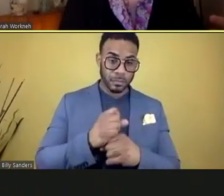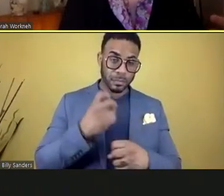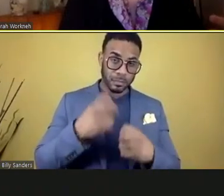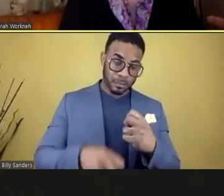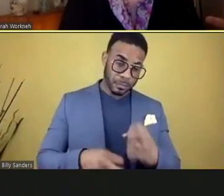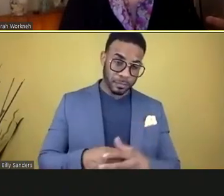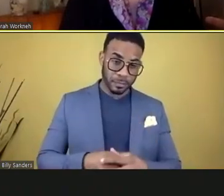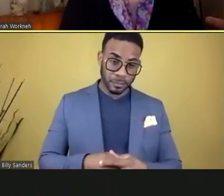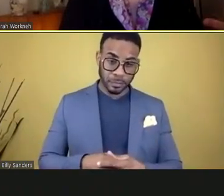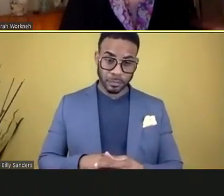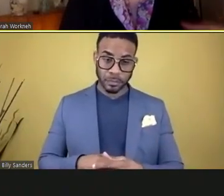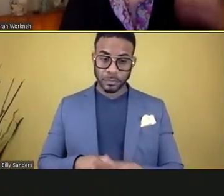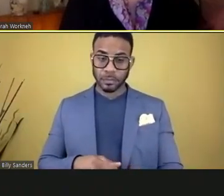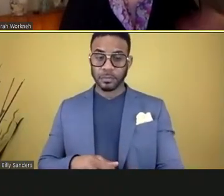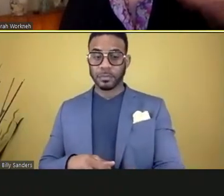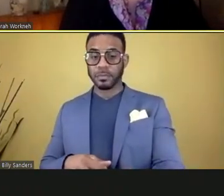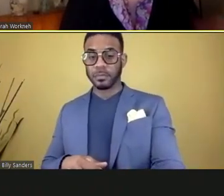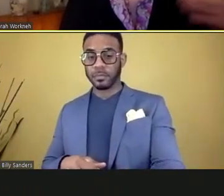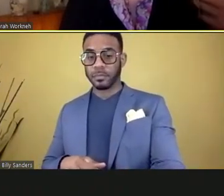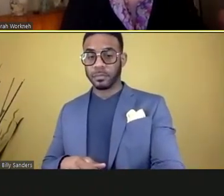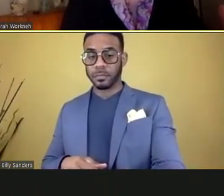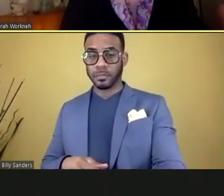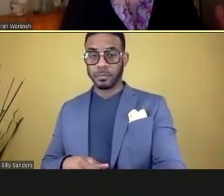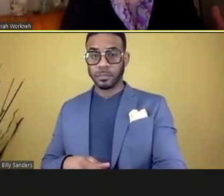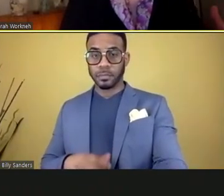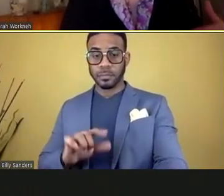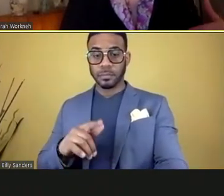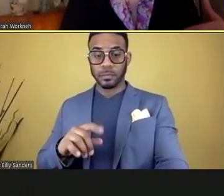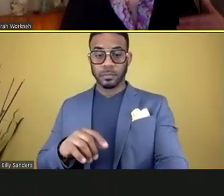difficult. And so when we start to do that work,